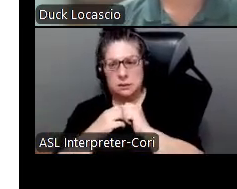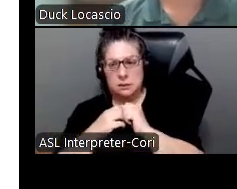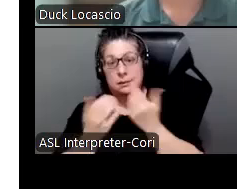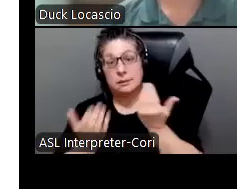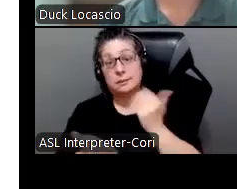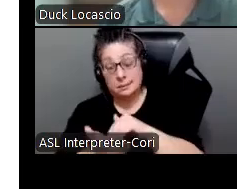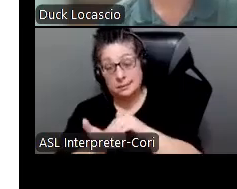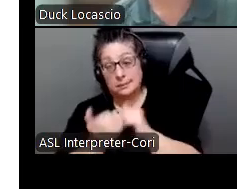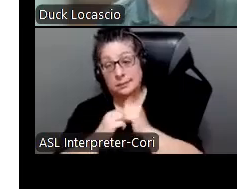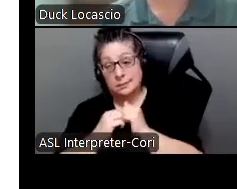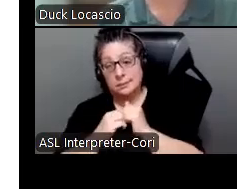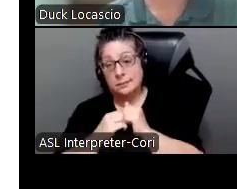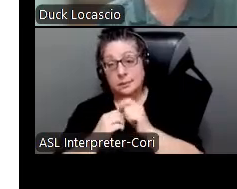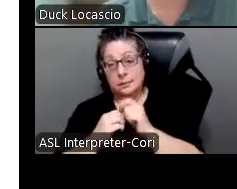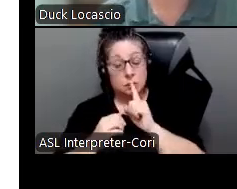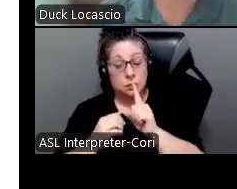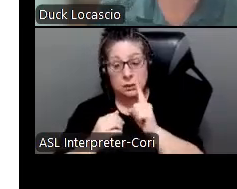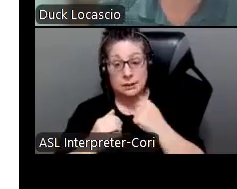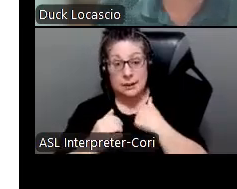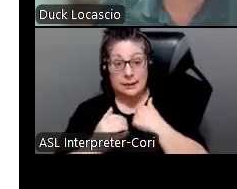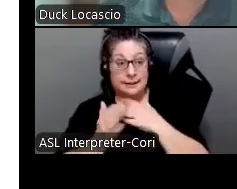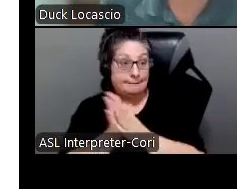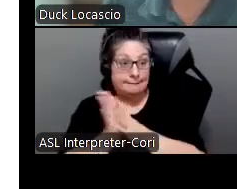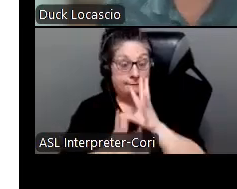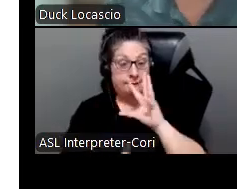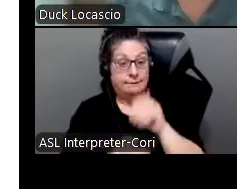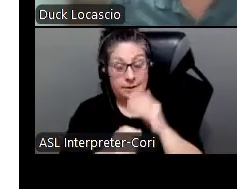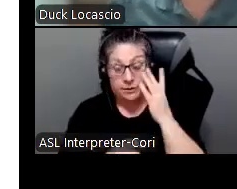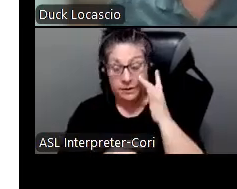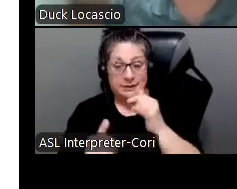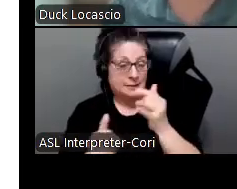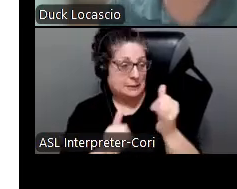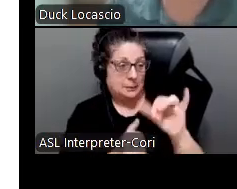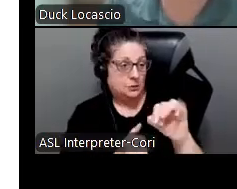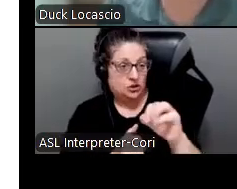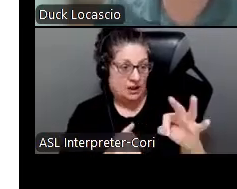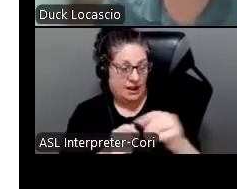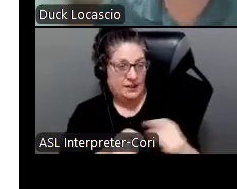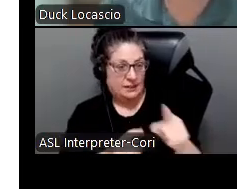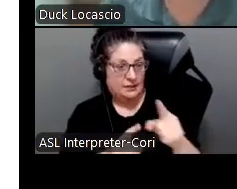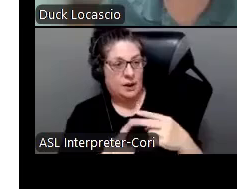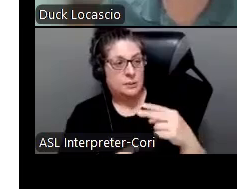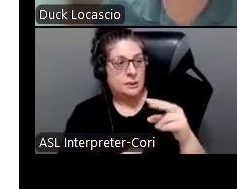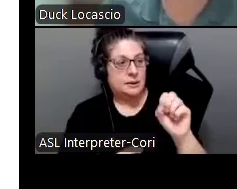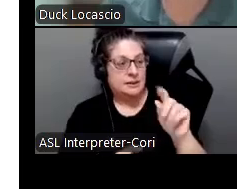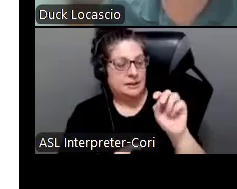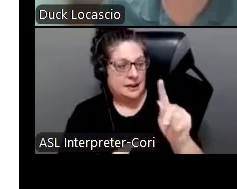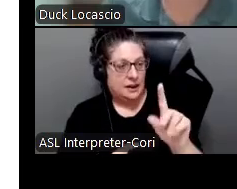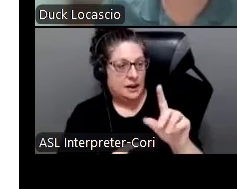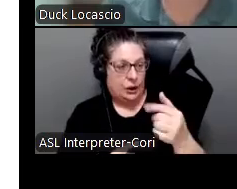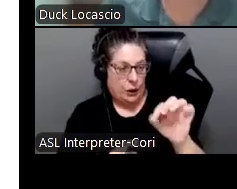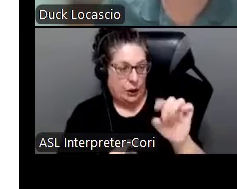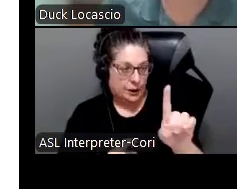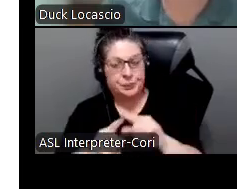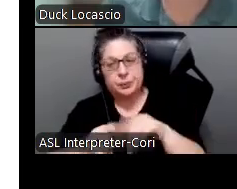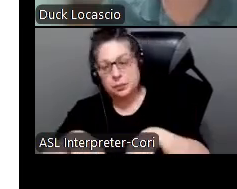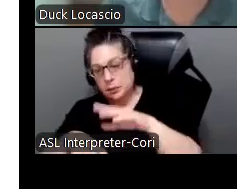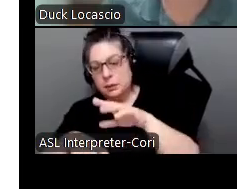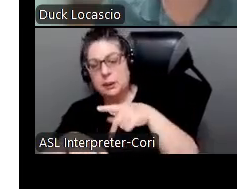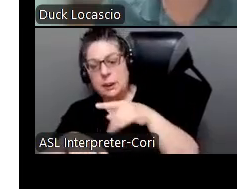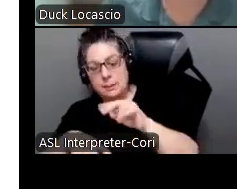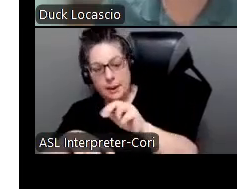Again, really what got me into this, like Jeff said, Jeff's from Stuttgart. I grew up as a kid in Pine Bluff on